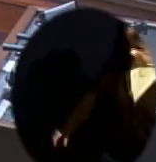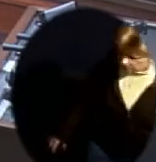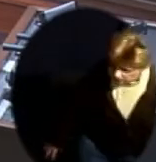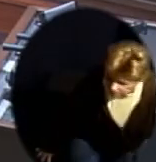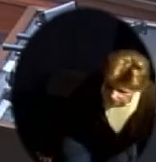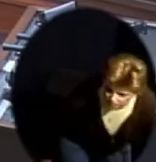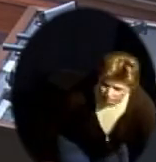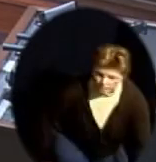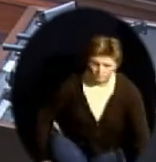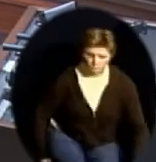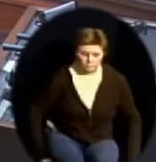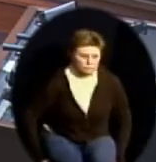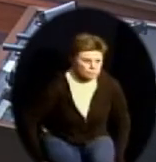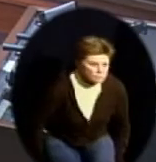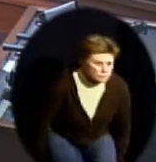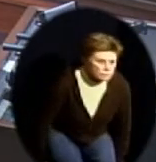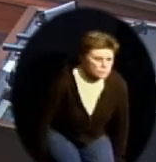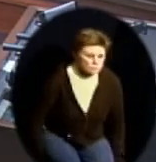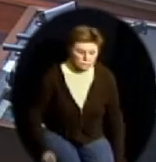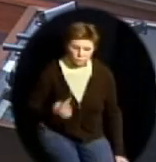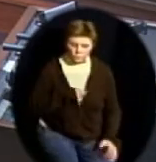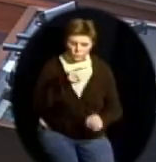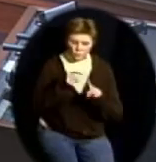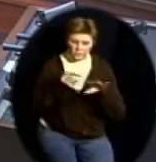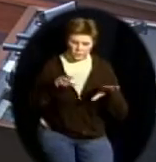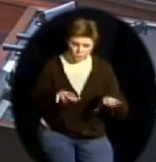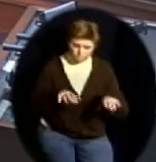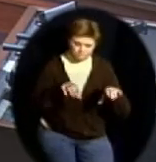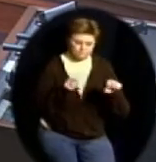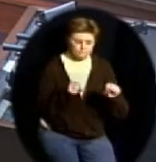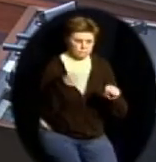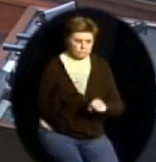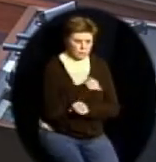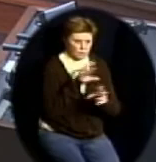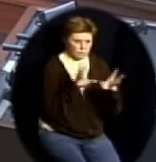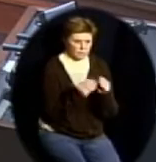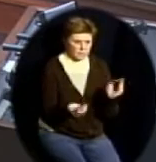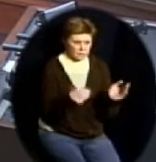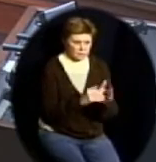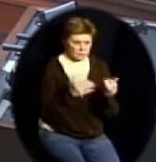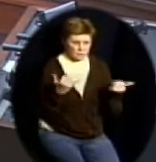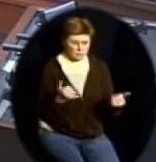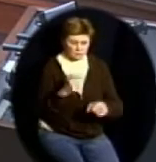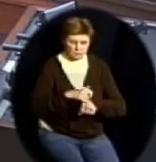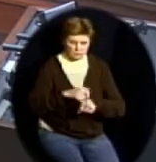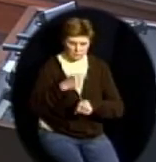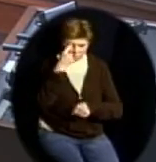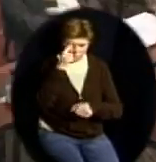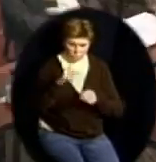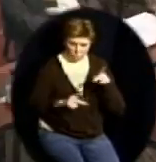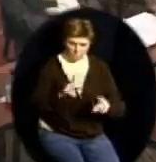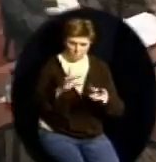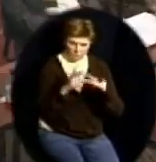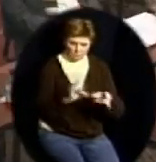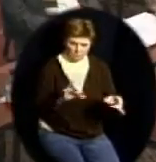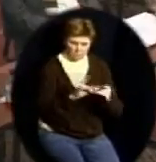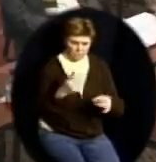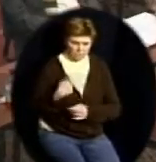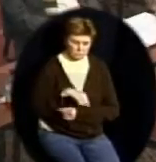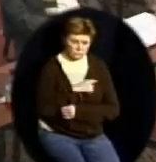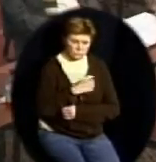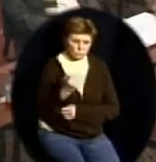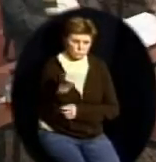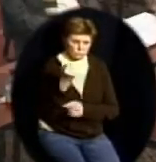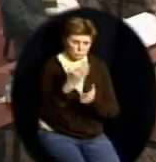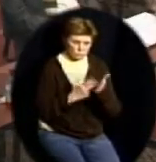I'd like to reconvene our meeting, please. This is our time for public comments. At each regular meeting, the board reserves limited time for individuals wishing to address